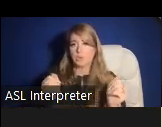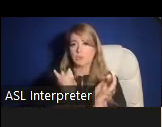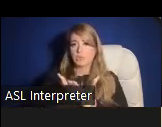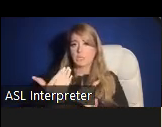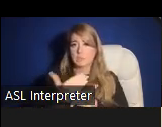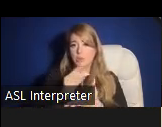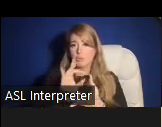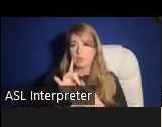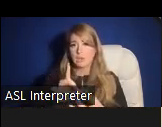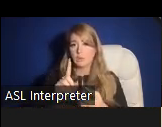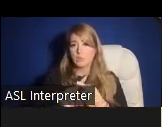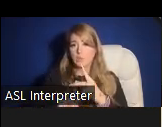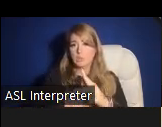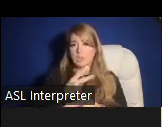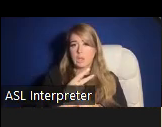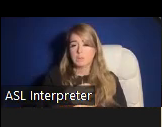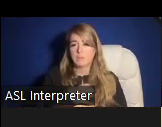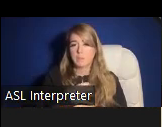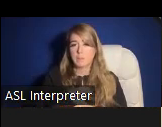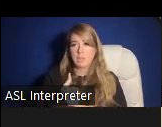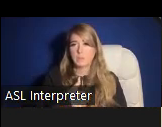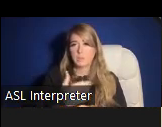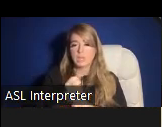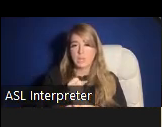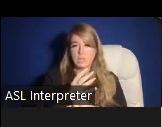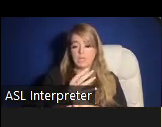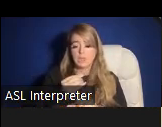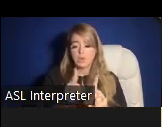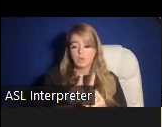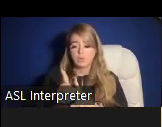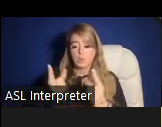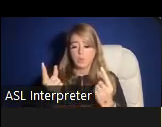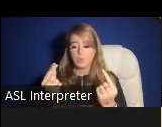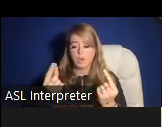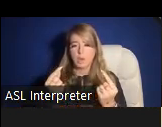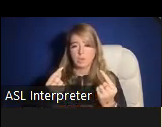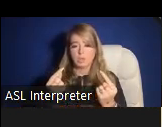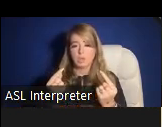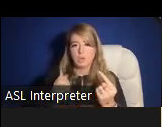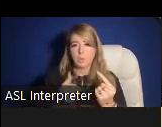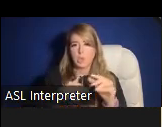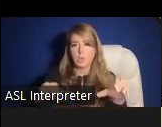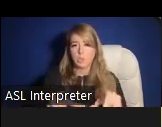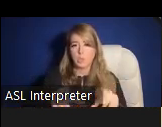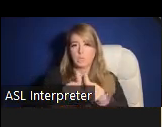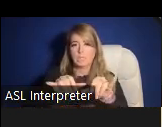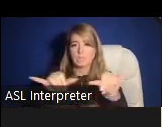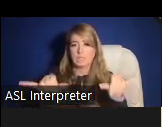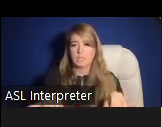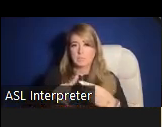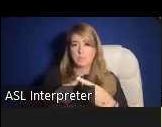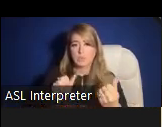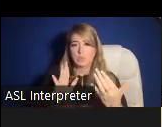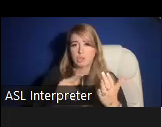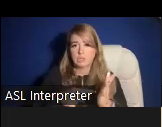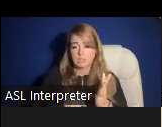terms of the kinds of complaints that we get and what we do systemically to address that.